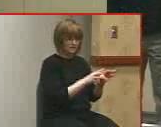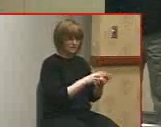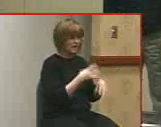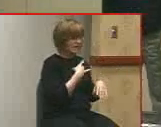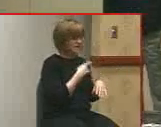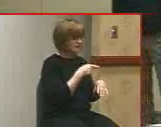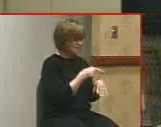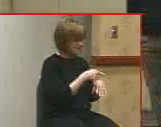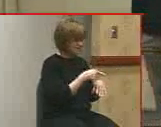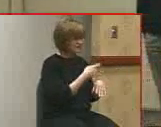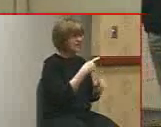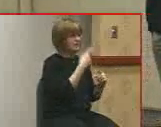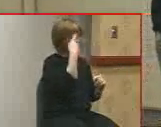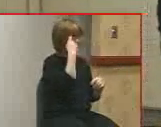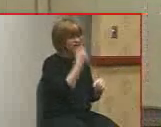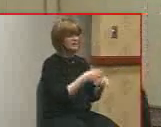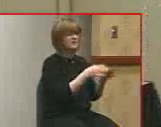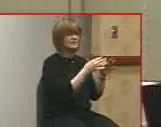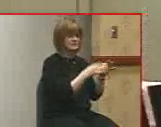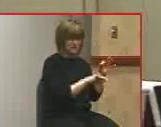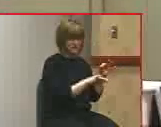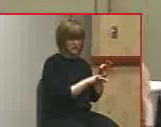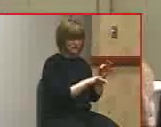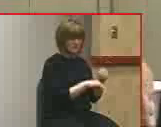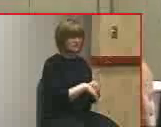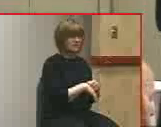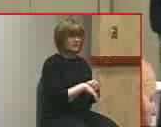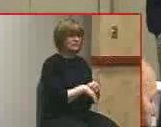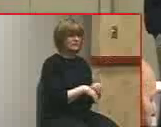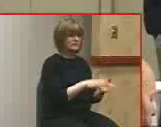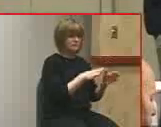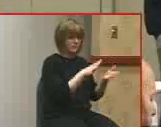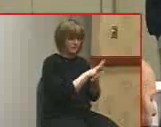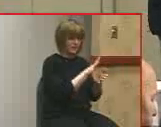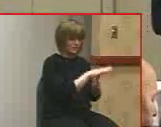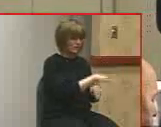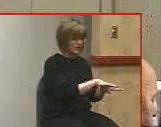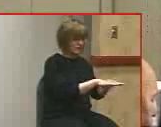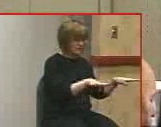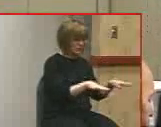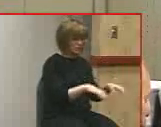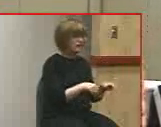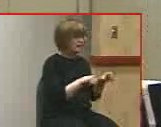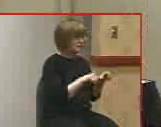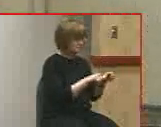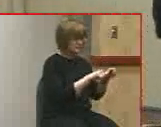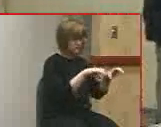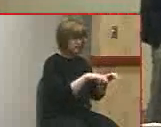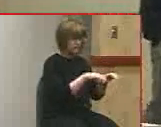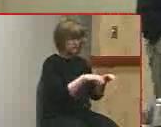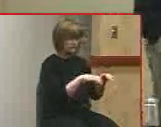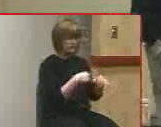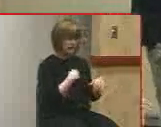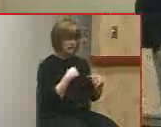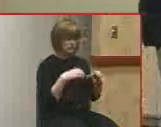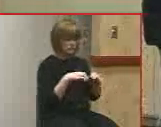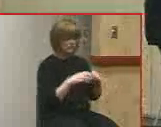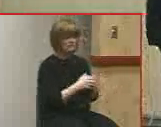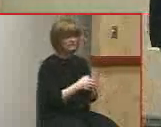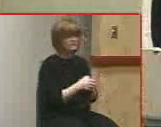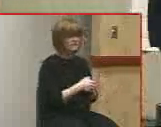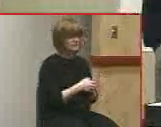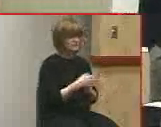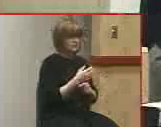simple. I can put a piece of tape on my forearm and I can go and do whatever I was doing. Okay. Questions